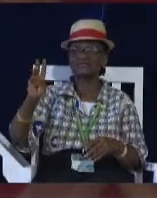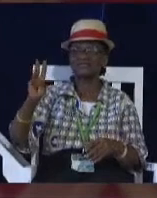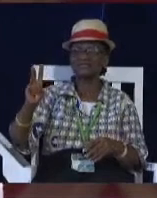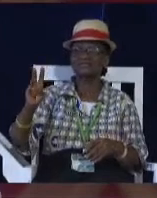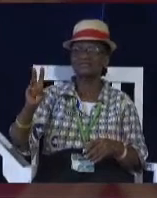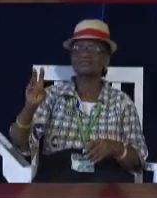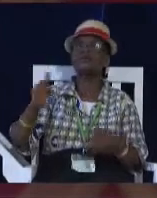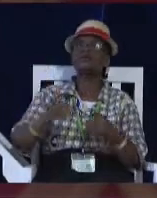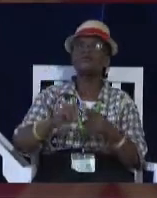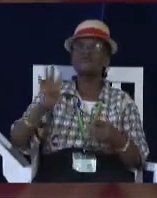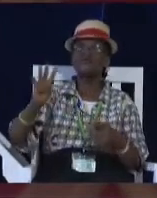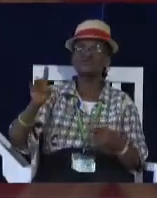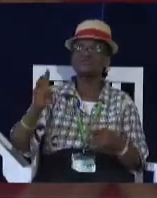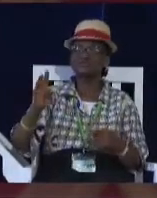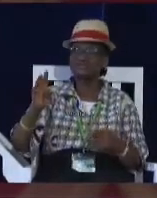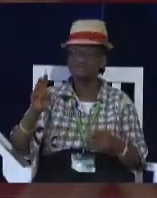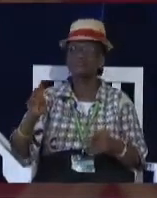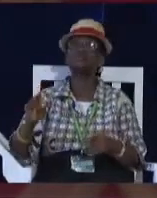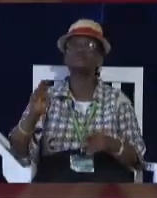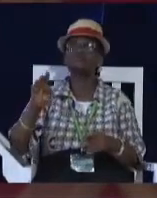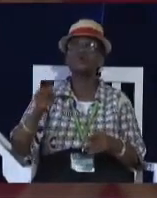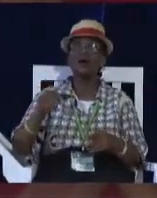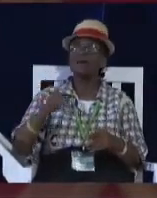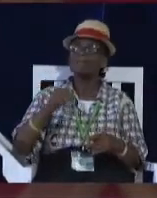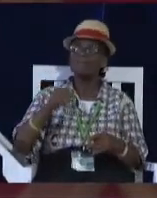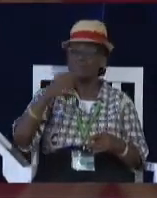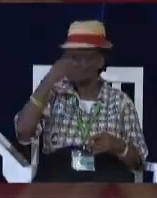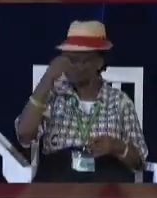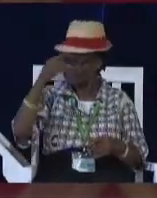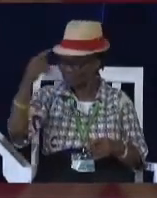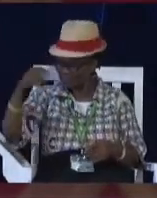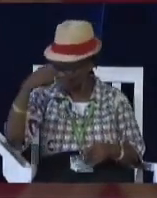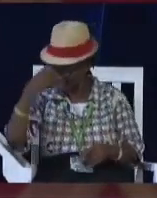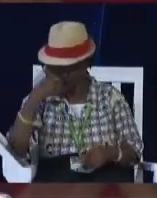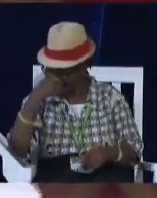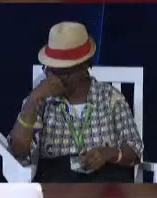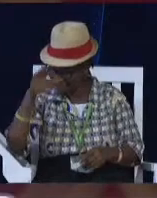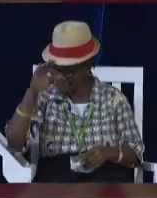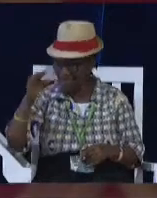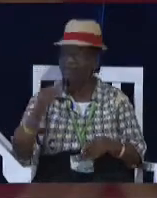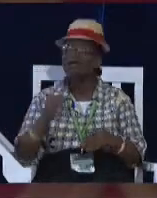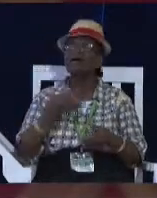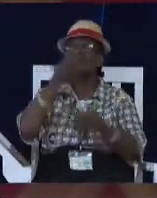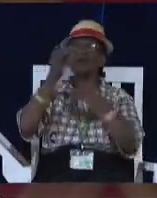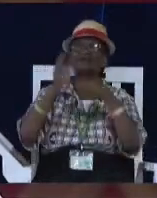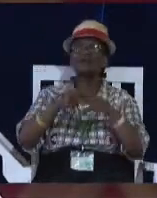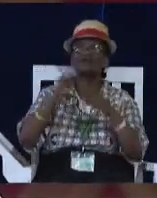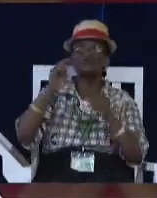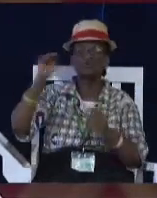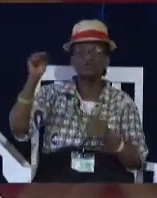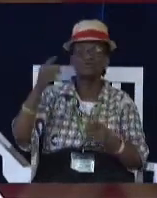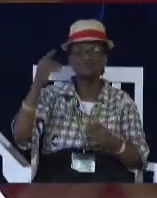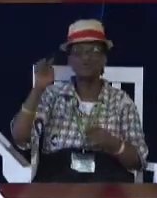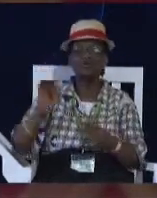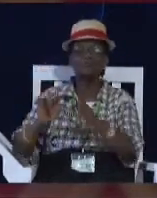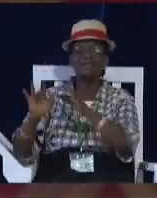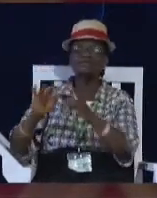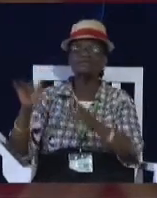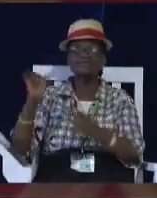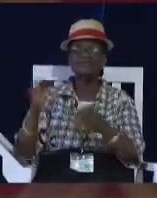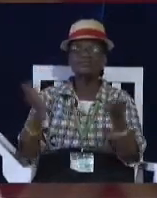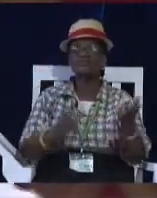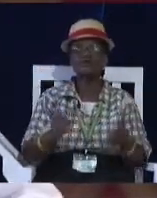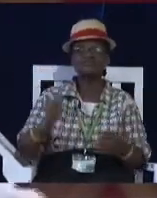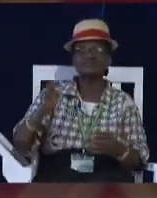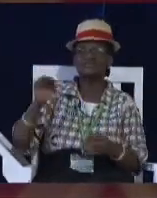Bartimaeus cried unto him for mercy. They brought him finally to Jesus. He said, what do